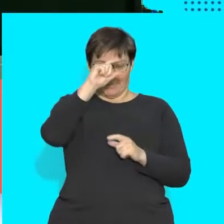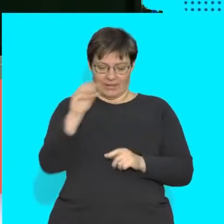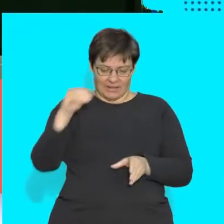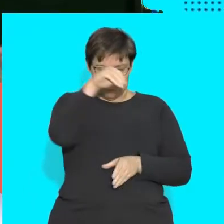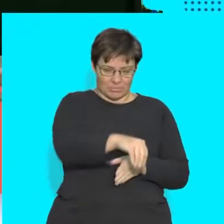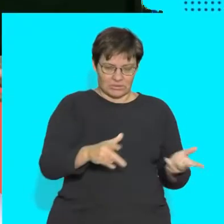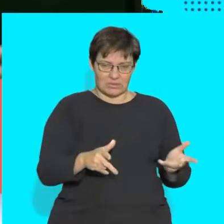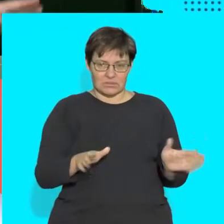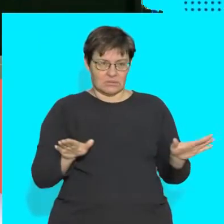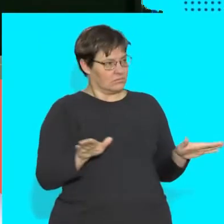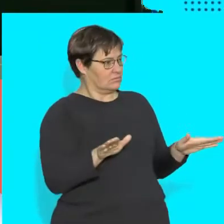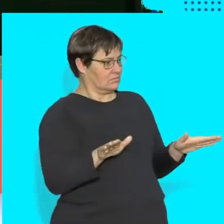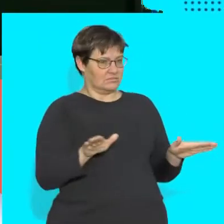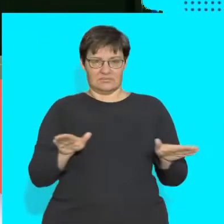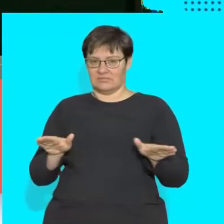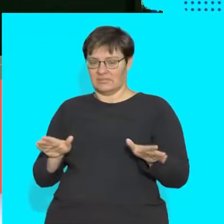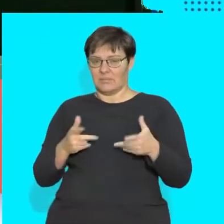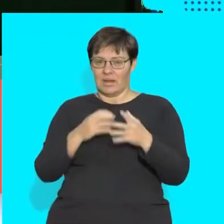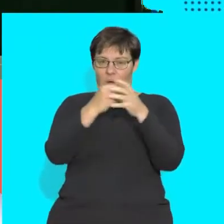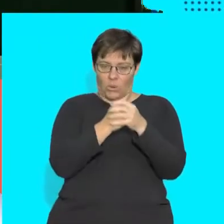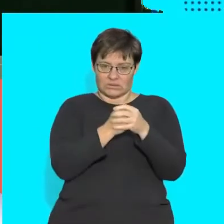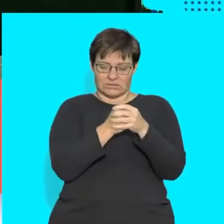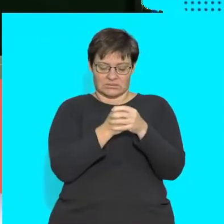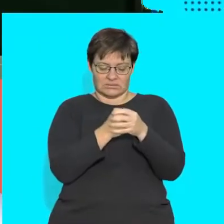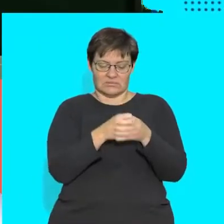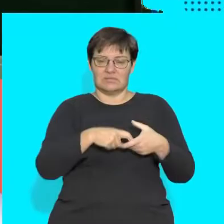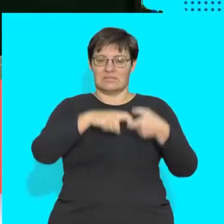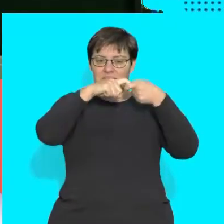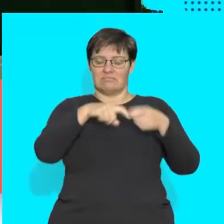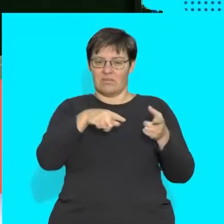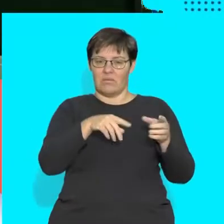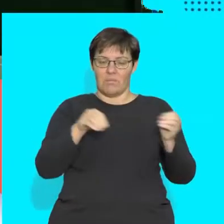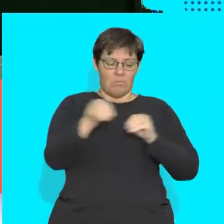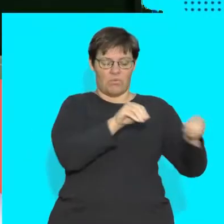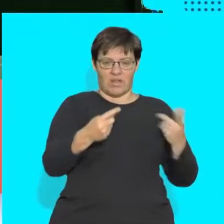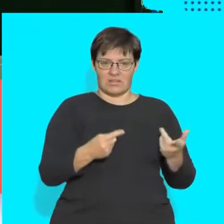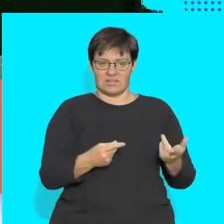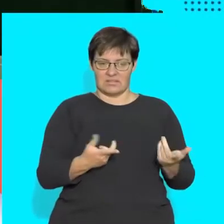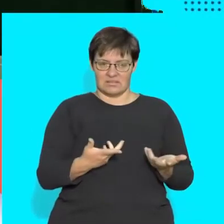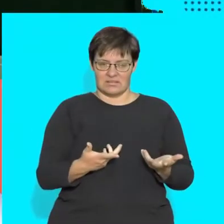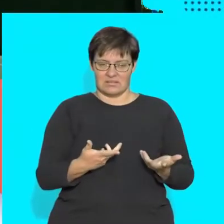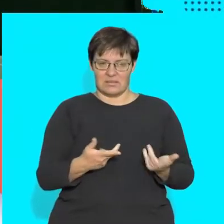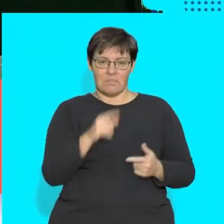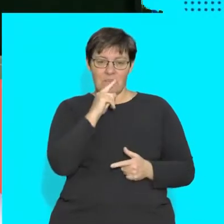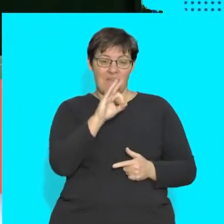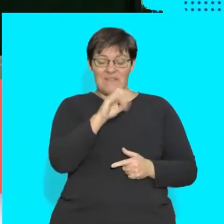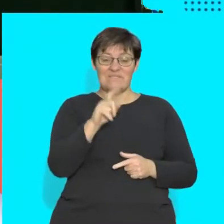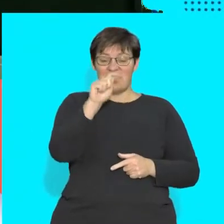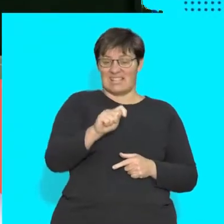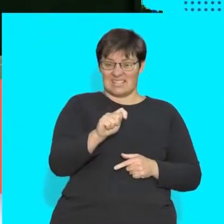bean is going to be there, but it's going to be held in suspension. Right, what happens if I put some fats